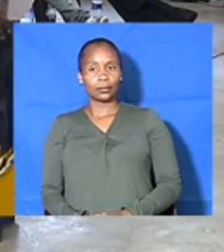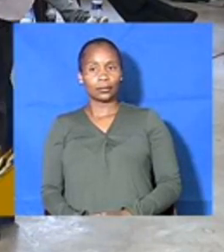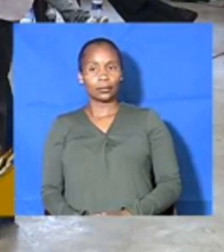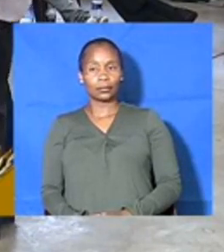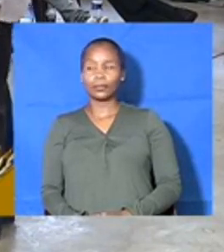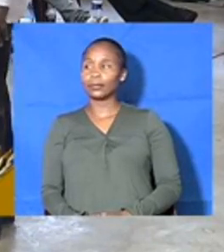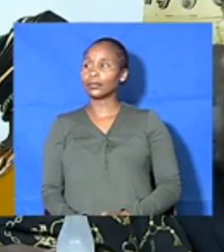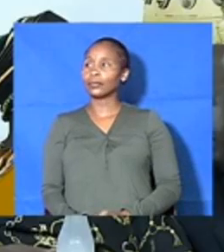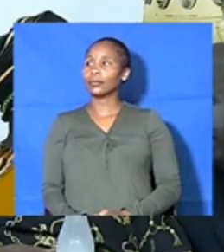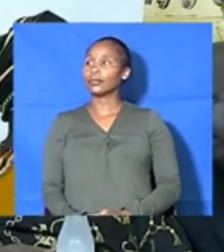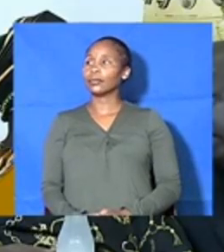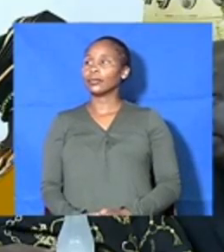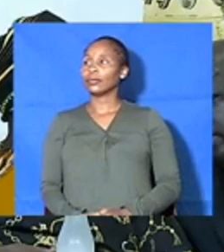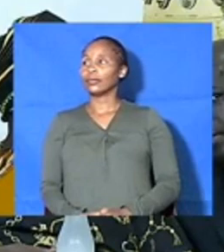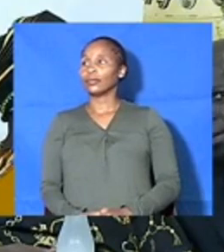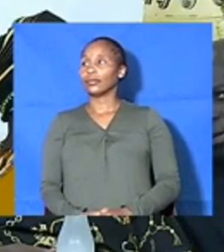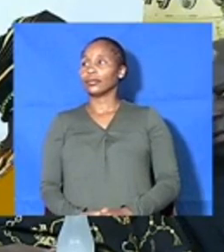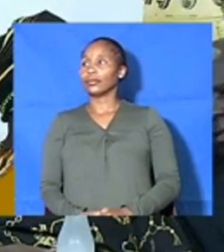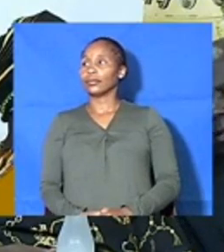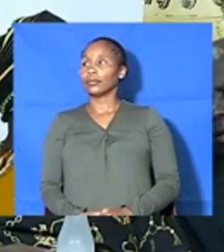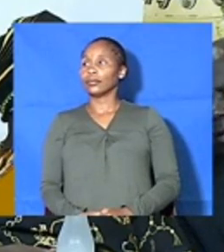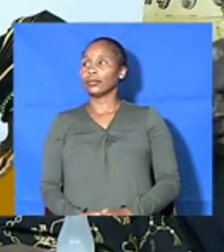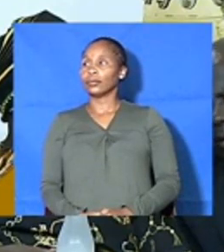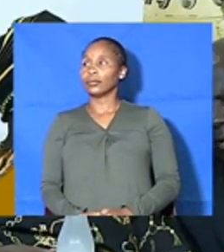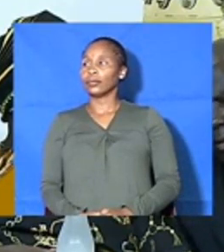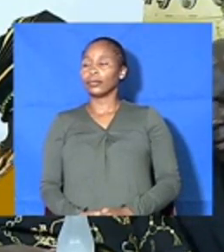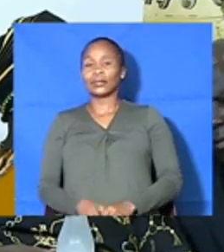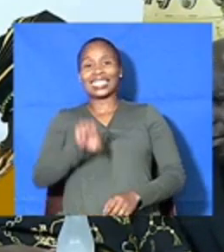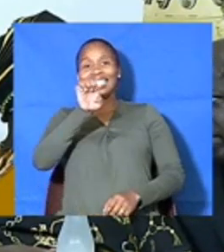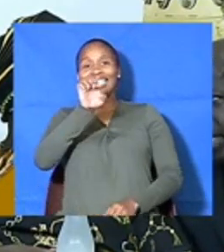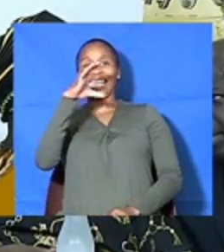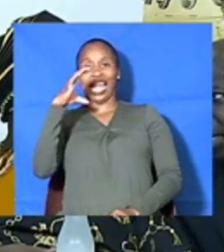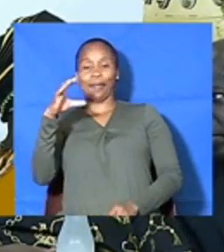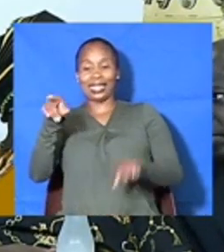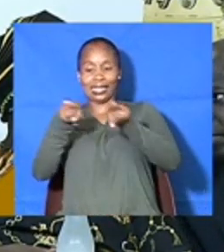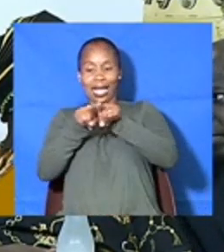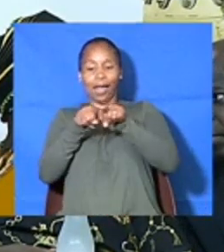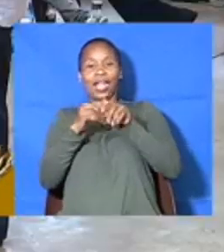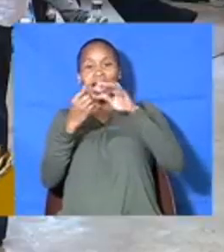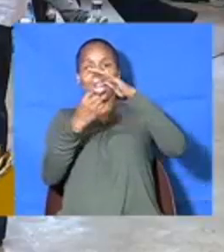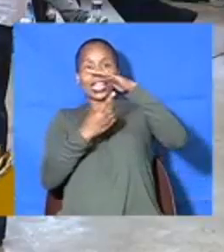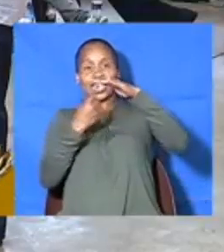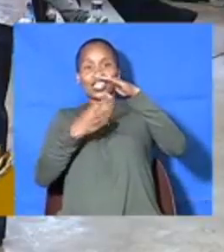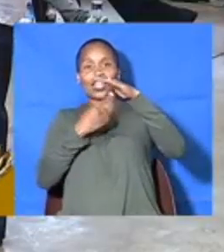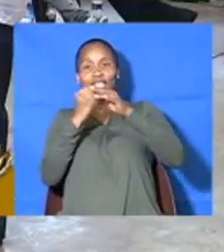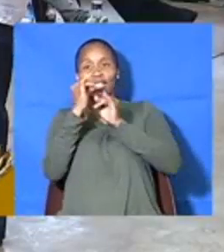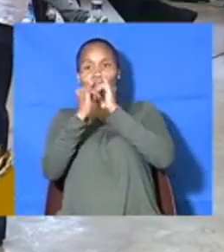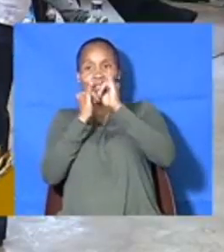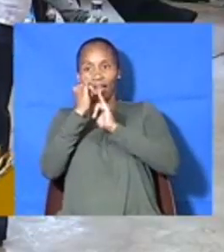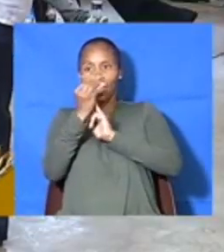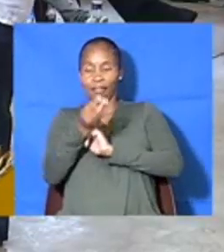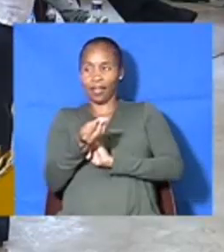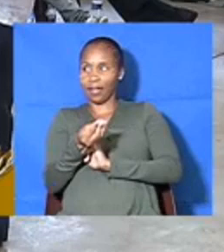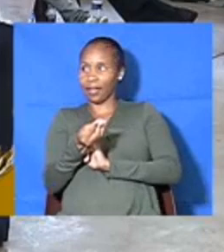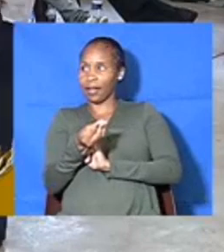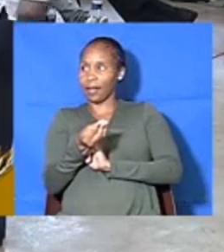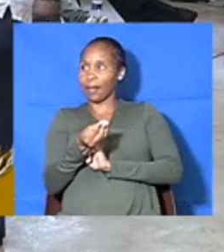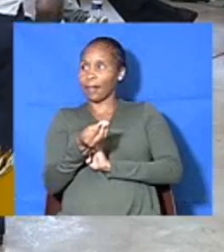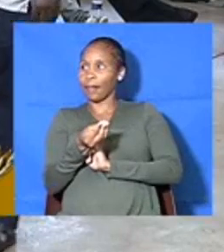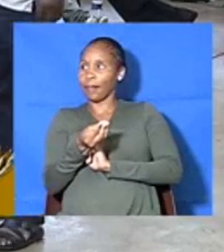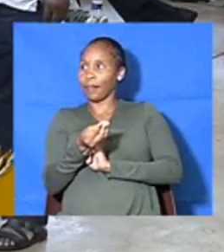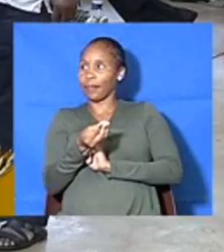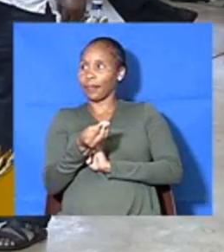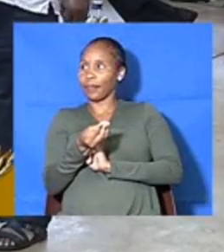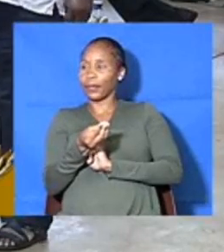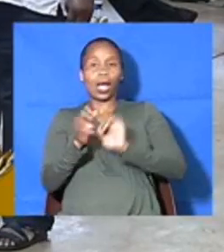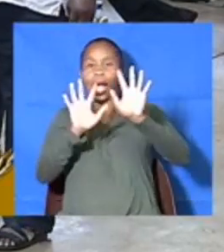We watch until that person died. As we were waiting for ambulance to take that